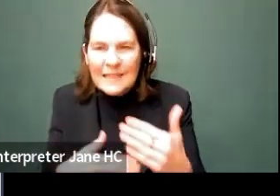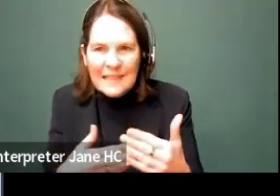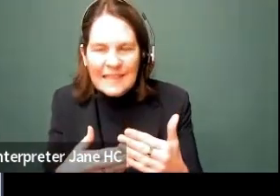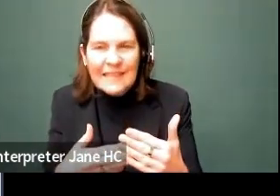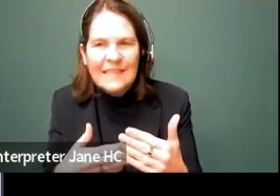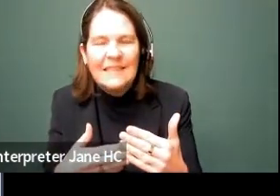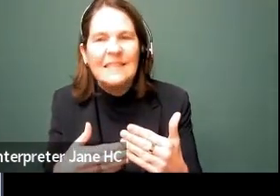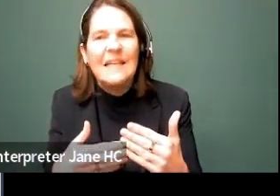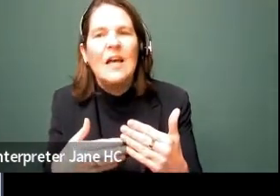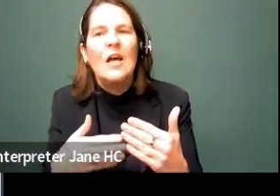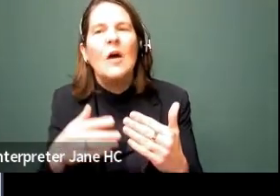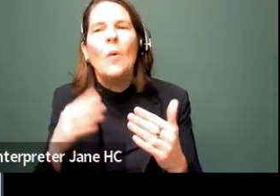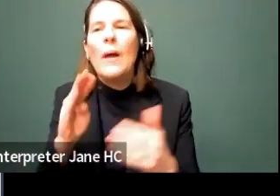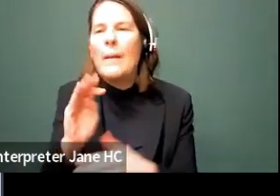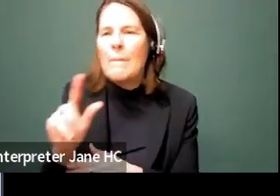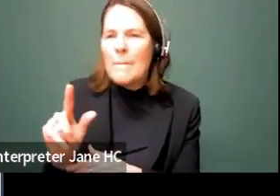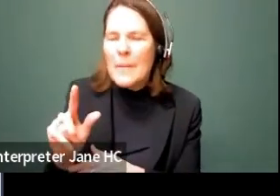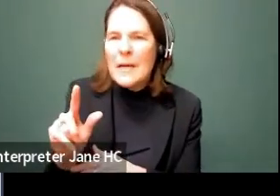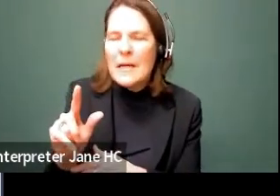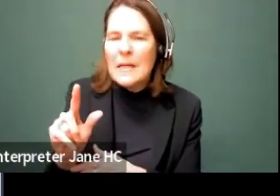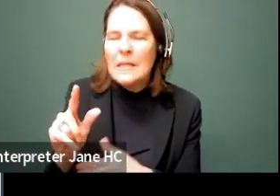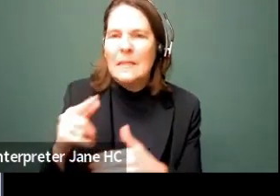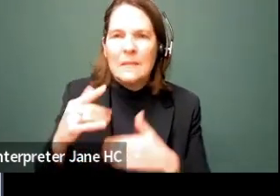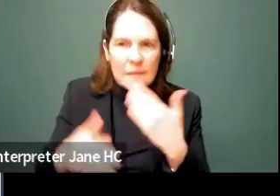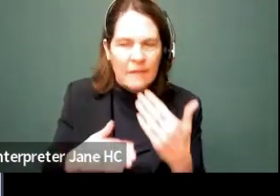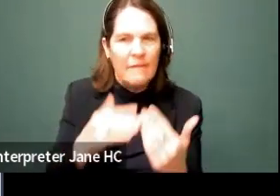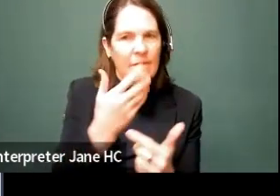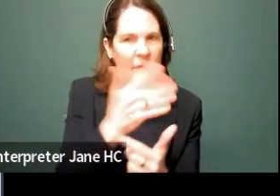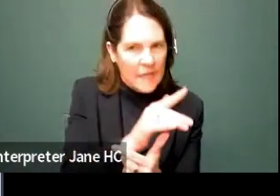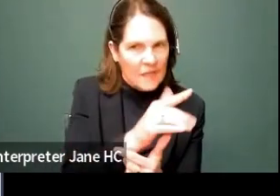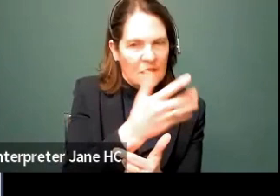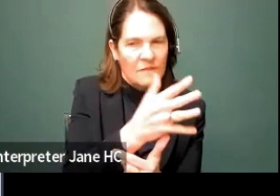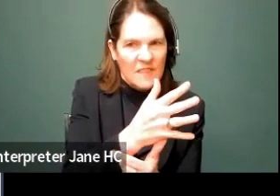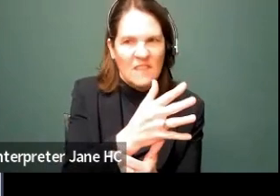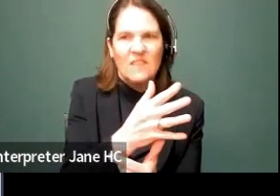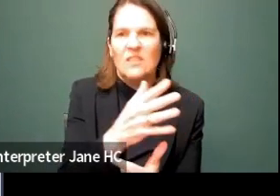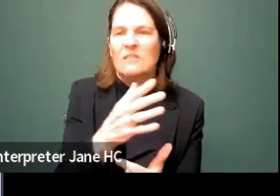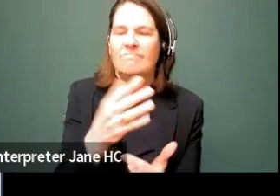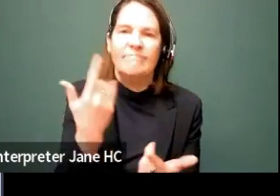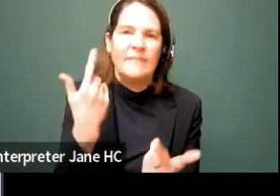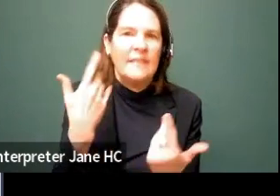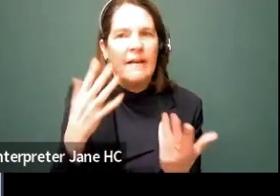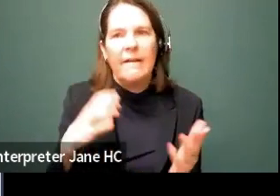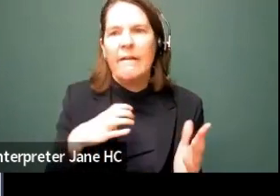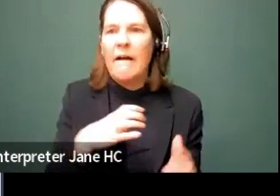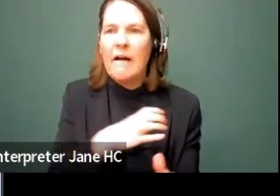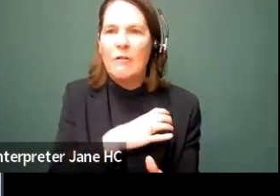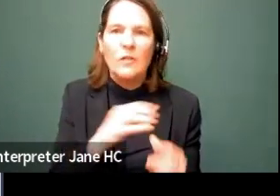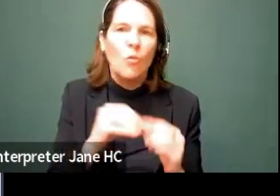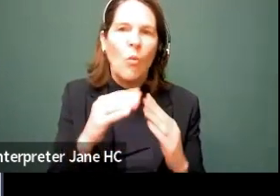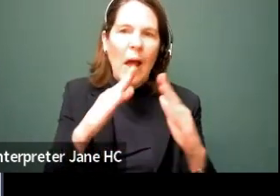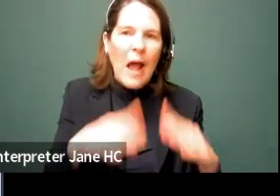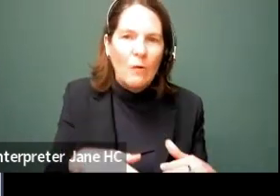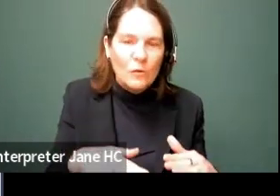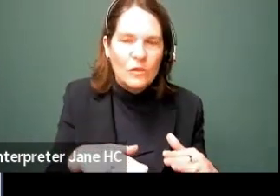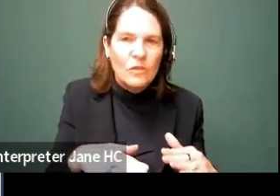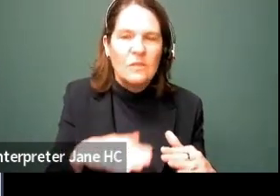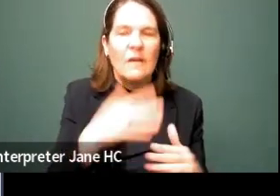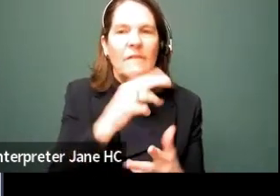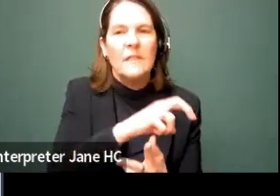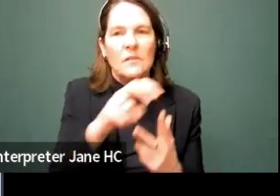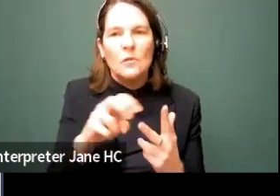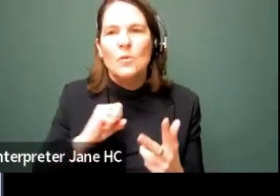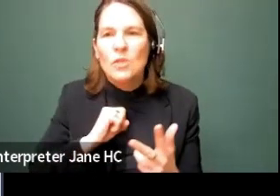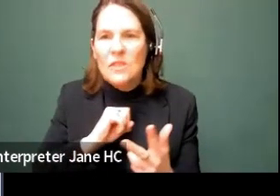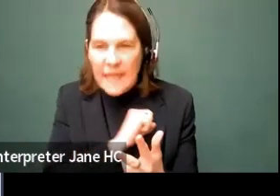When a bill has moved through one chamber, so say it's gone through the House and it's moved over to the